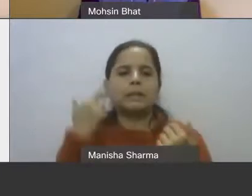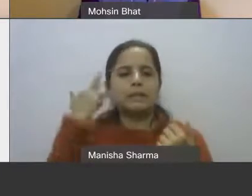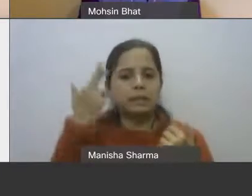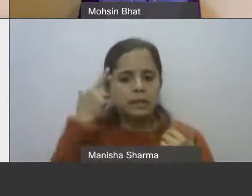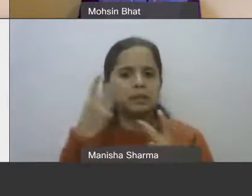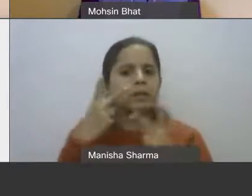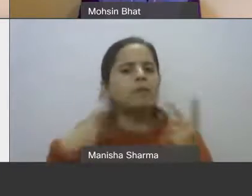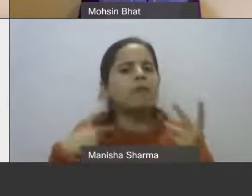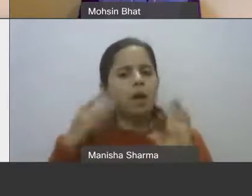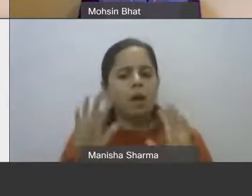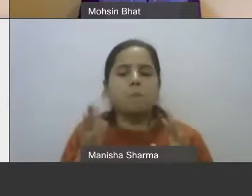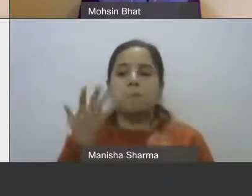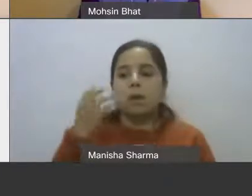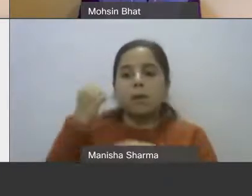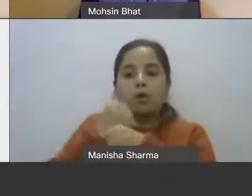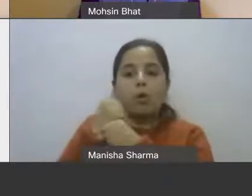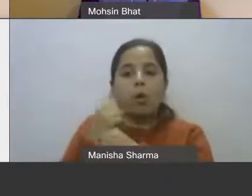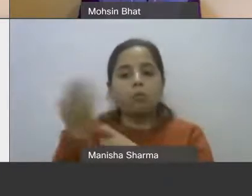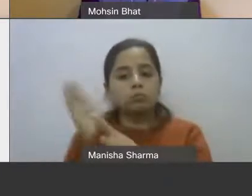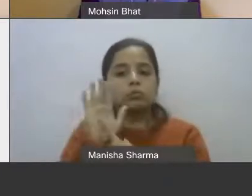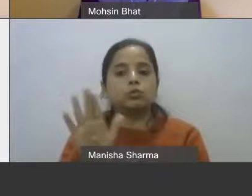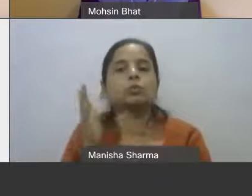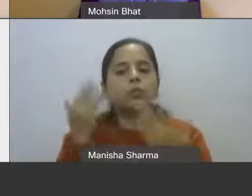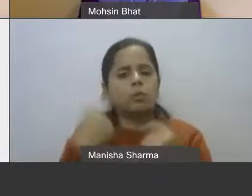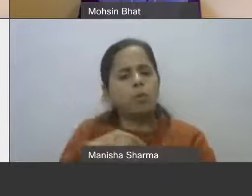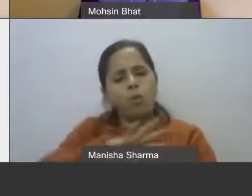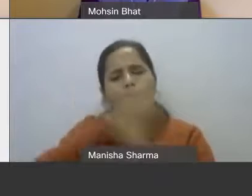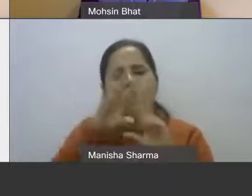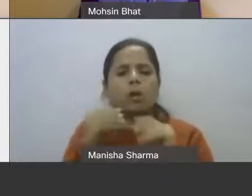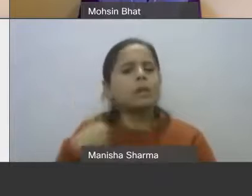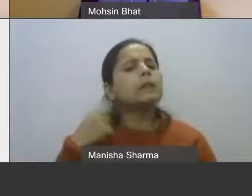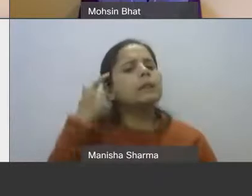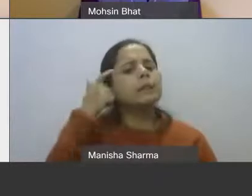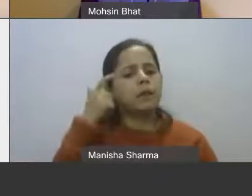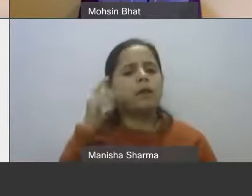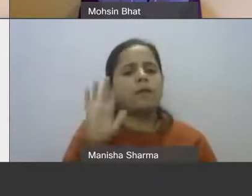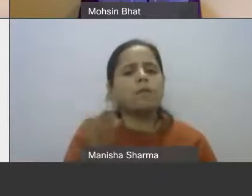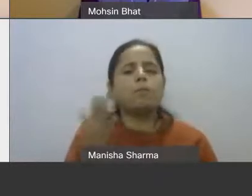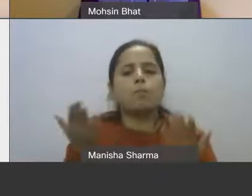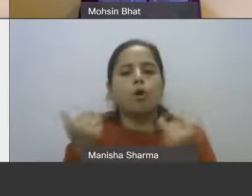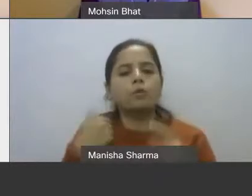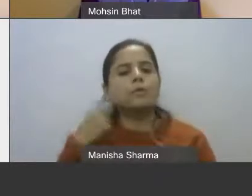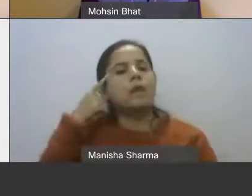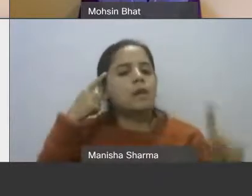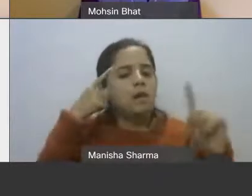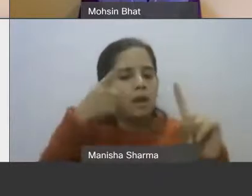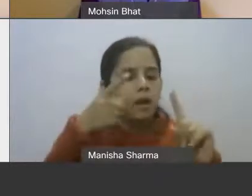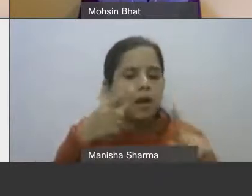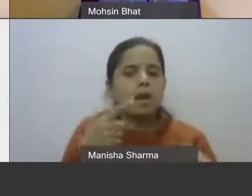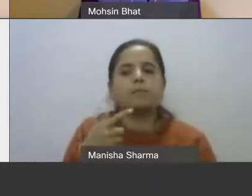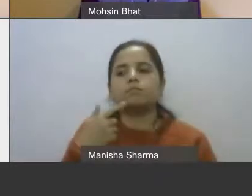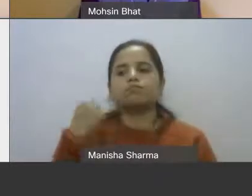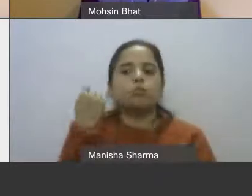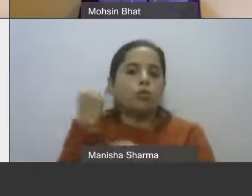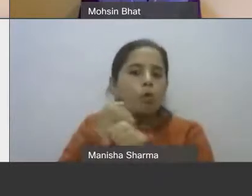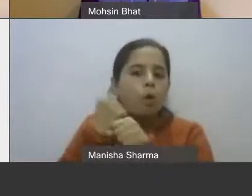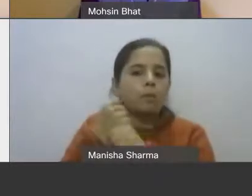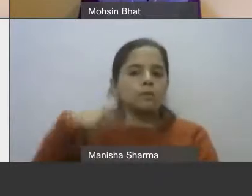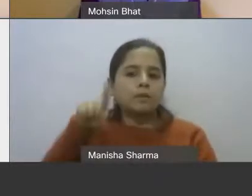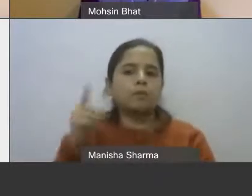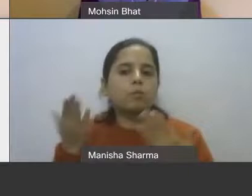reasons that the state can bring on. We've thought of all the possible aims and objectives which the state can